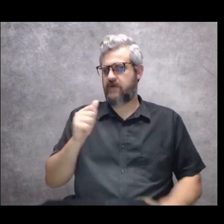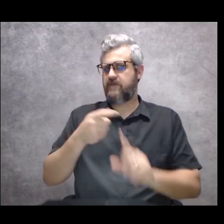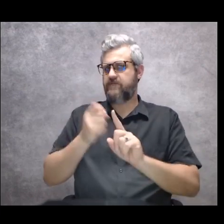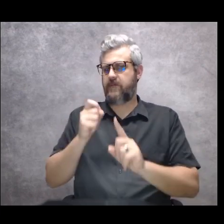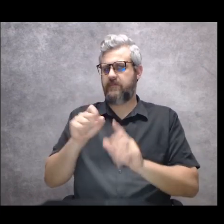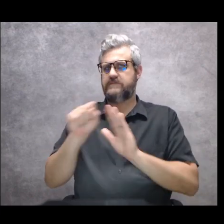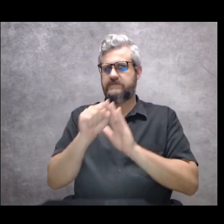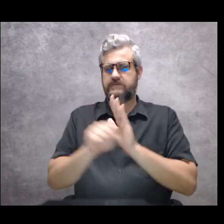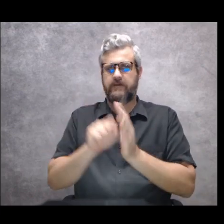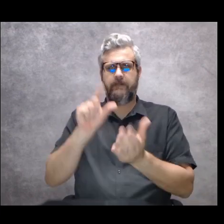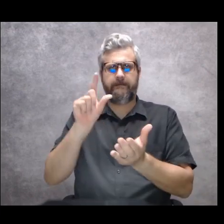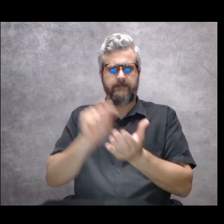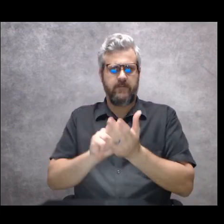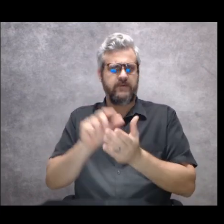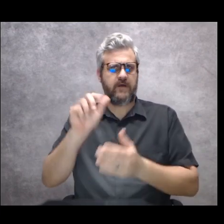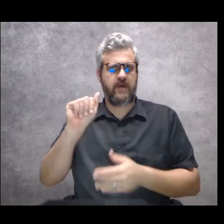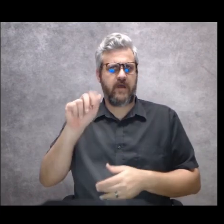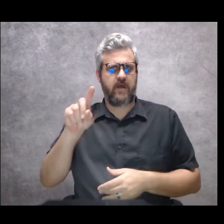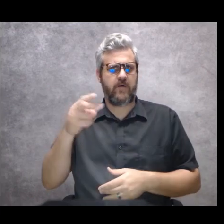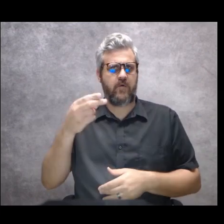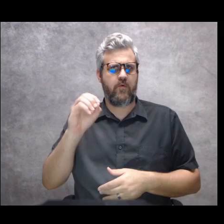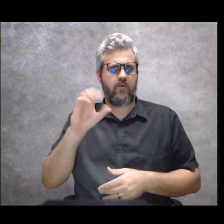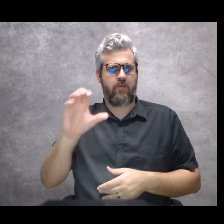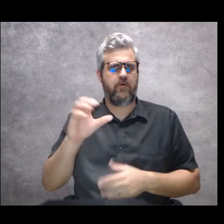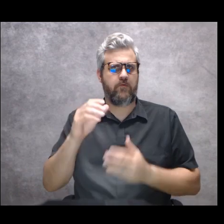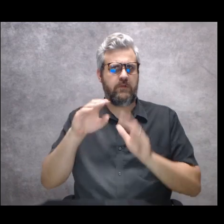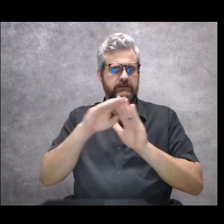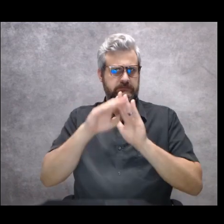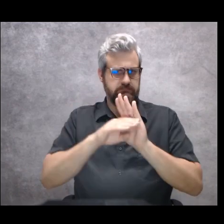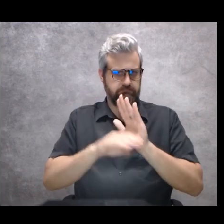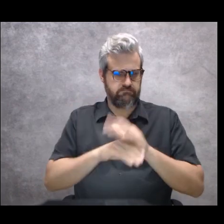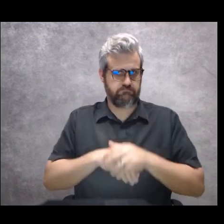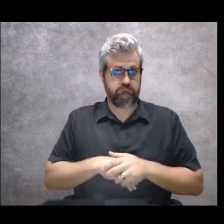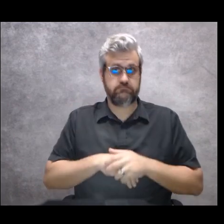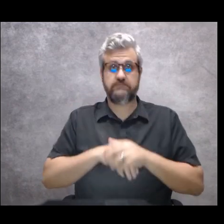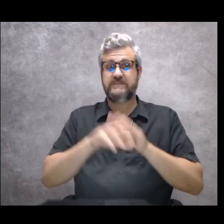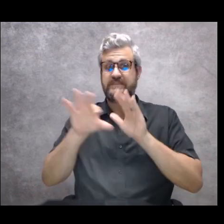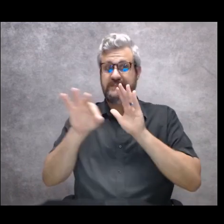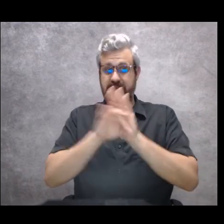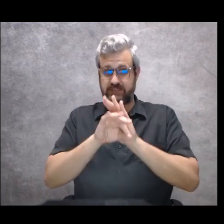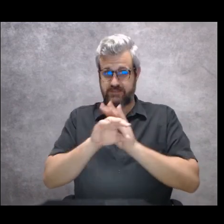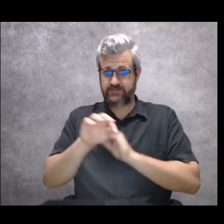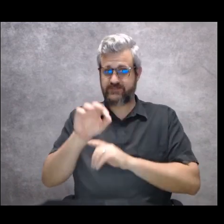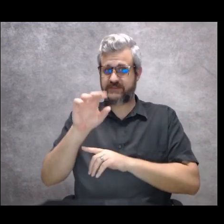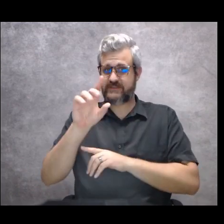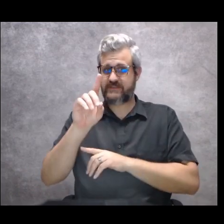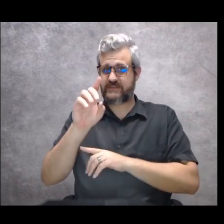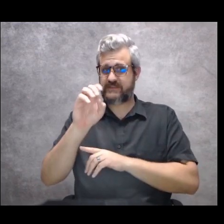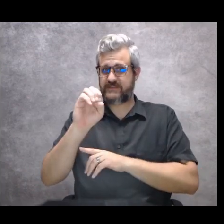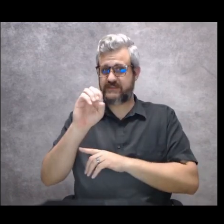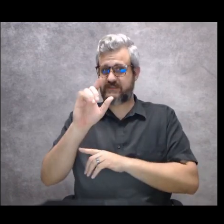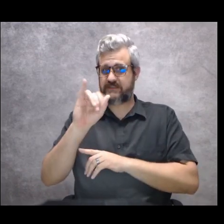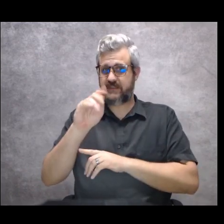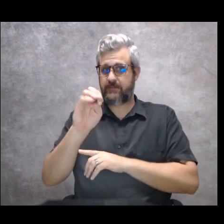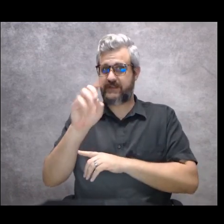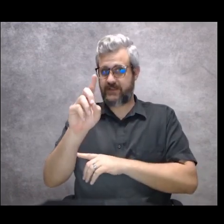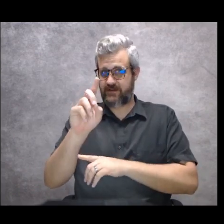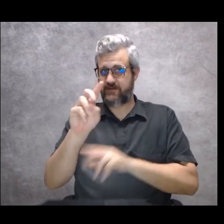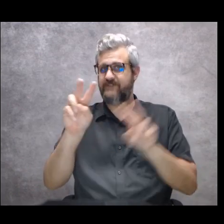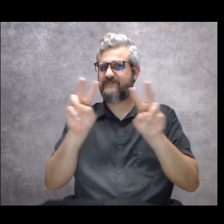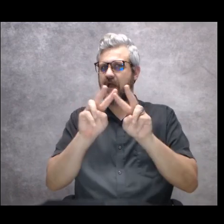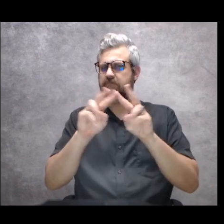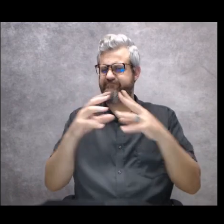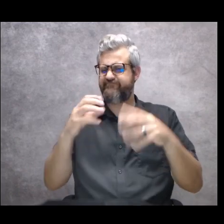list. Select Delimited Values, CSV. Once all the settings are